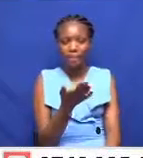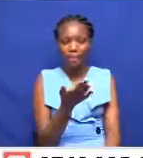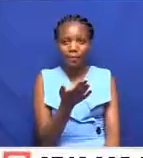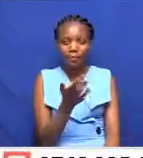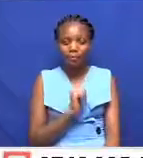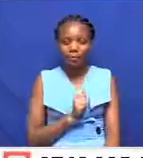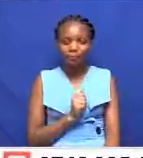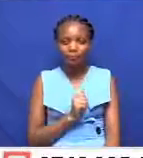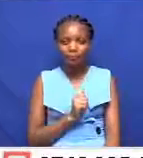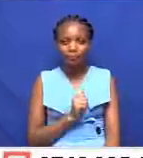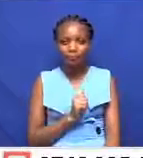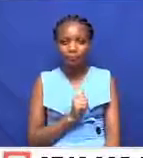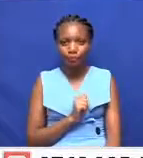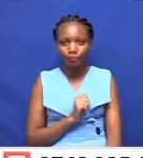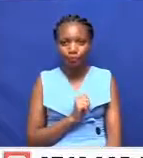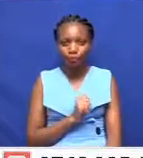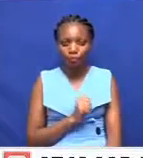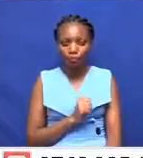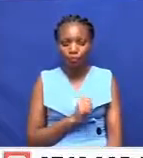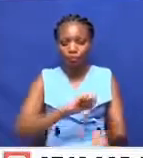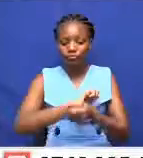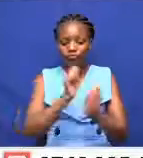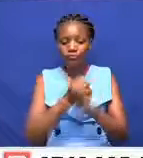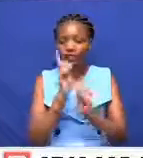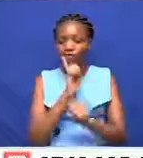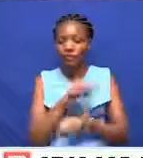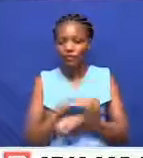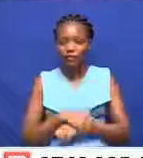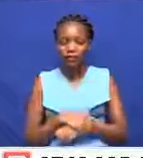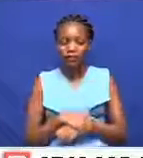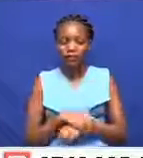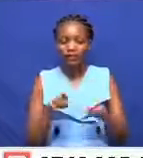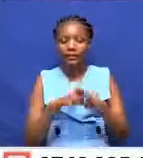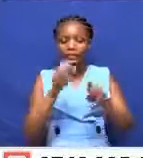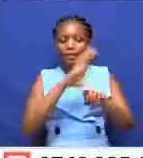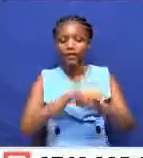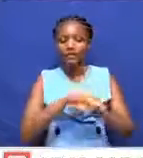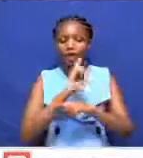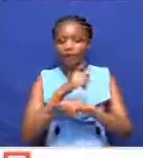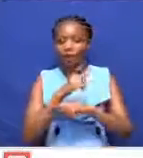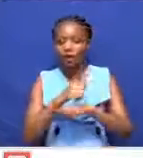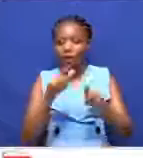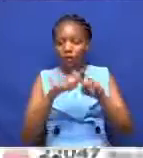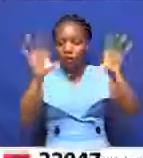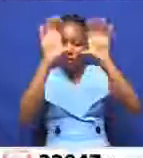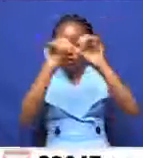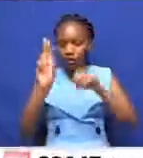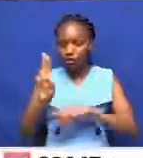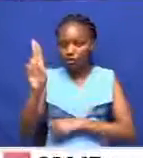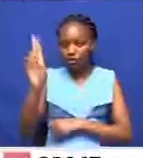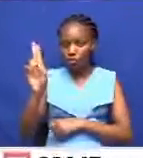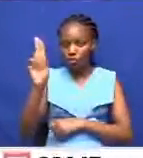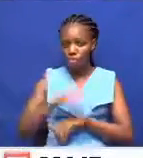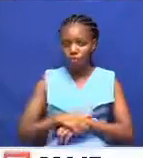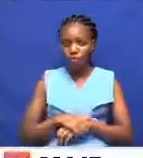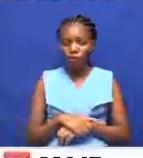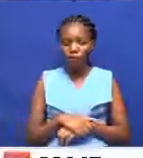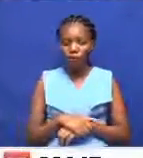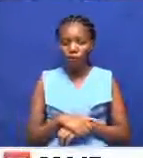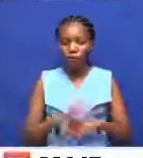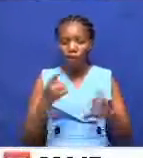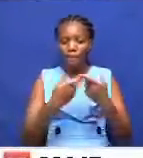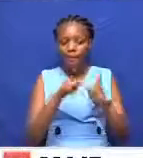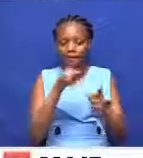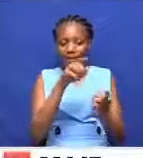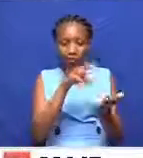rehabilitated by the Kenya Navy under the guidance and direction of the President. That